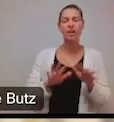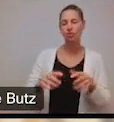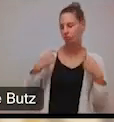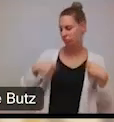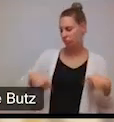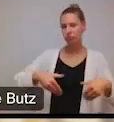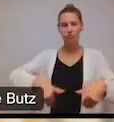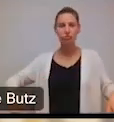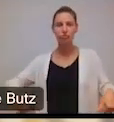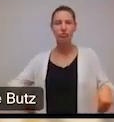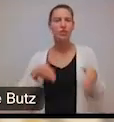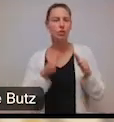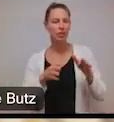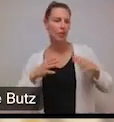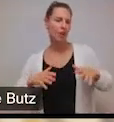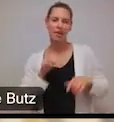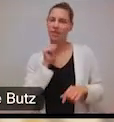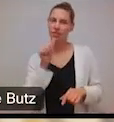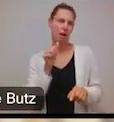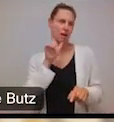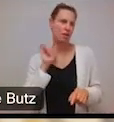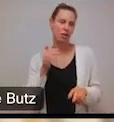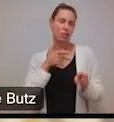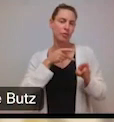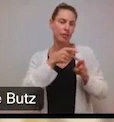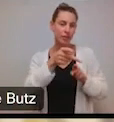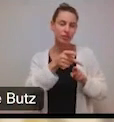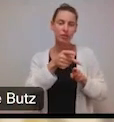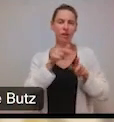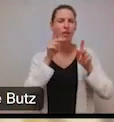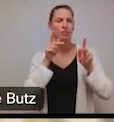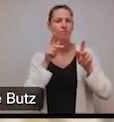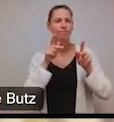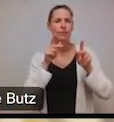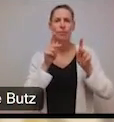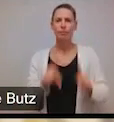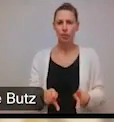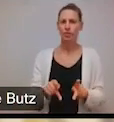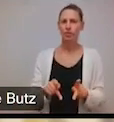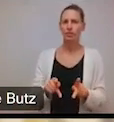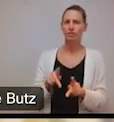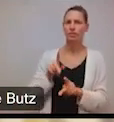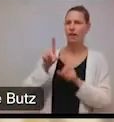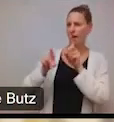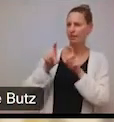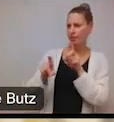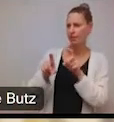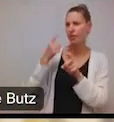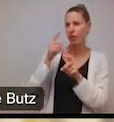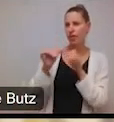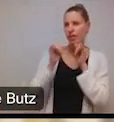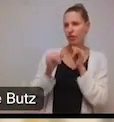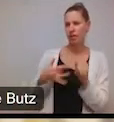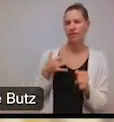look very professional. The interviewer might not appreciate that, They might think this person isn't taking this interview